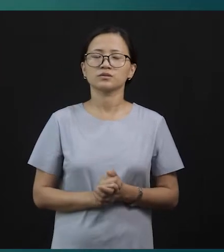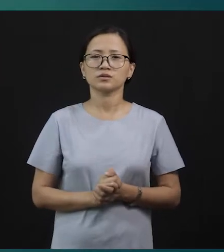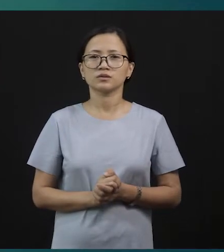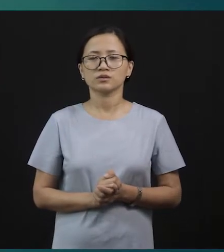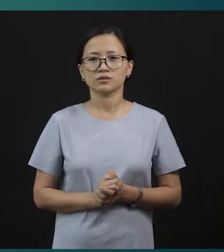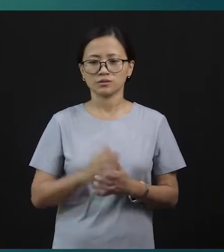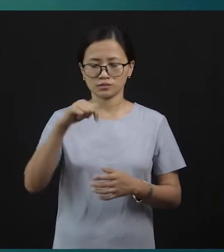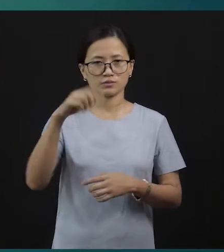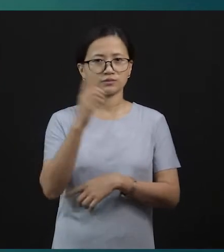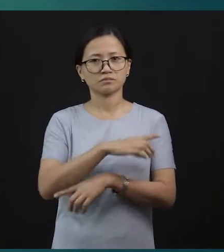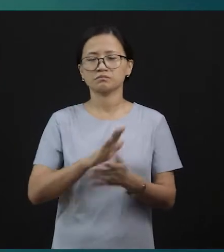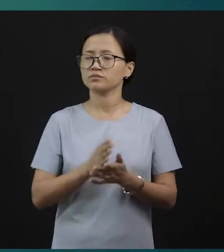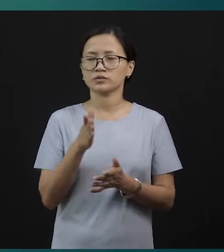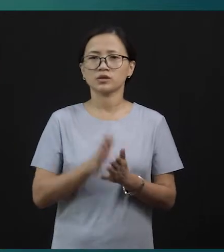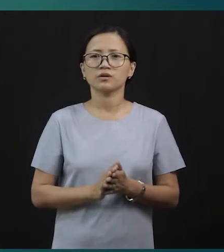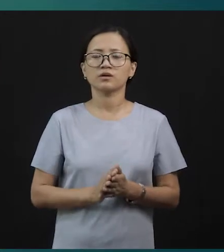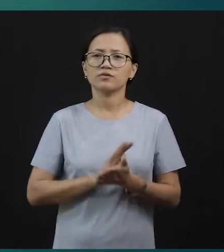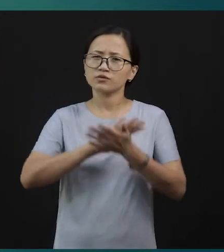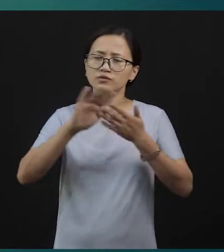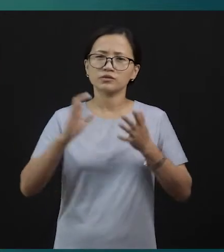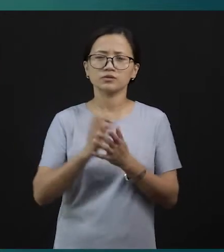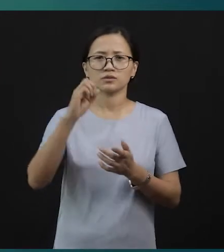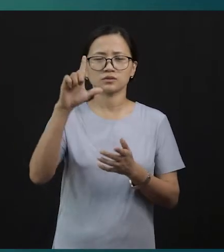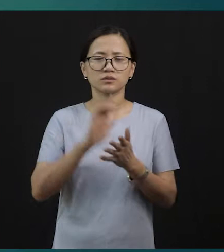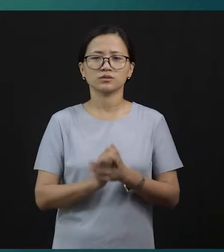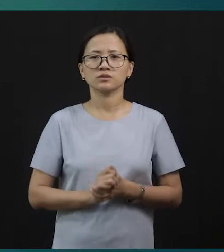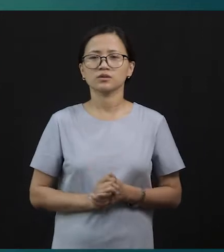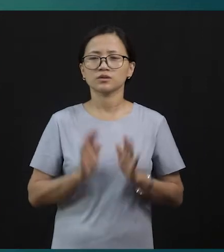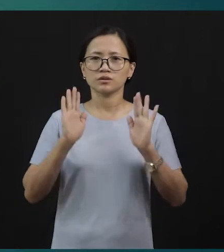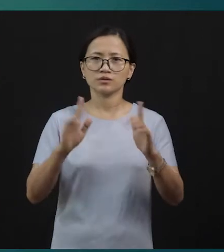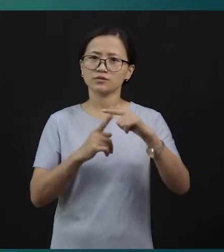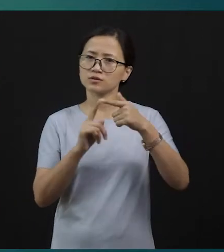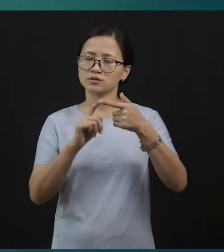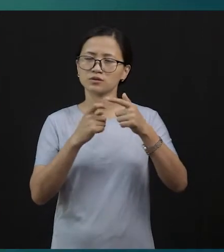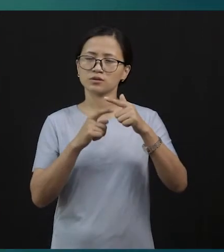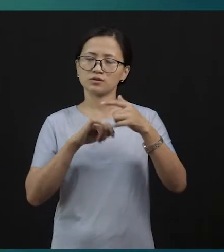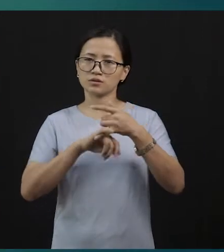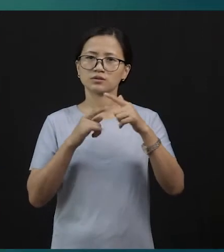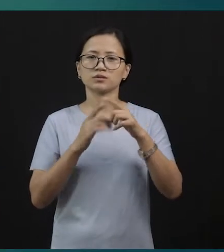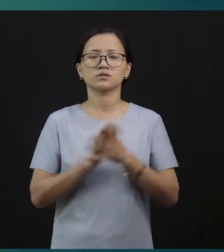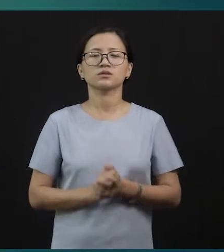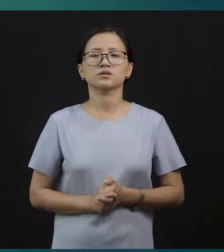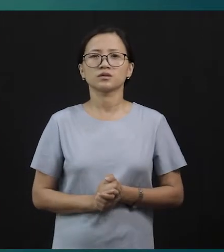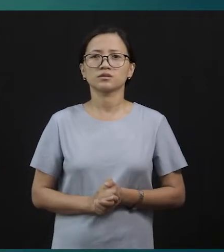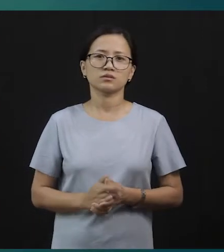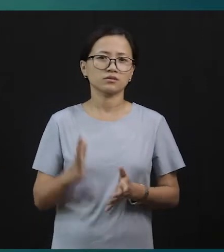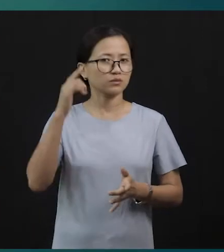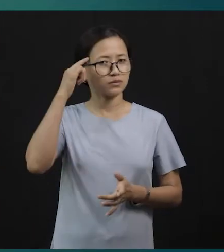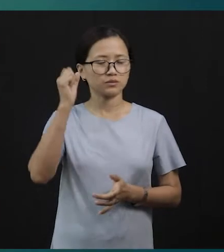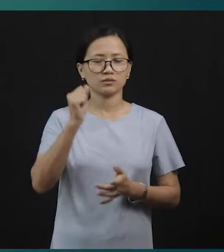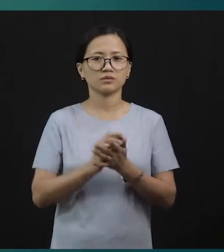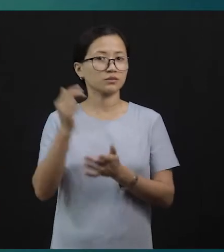on, not today in this class, but after we finish some classes, we are going to have some tests. So I want you to remember these things in your mind,